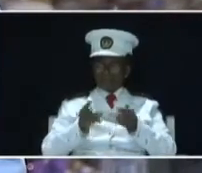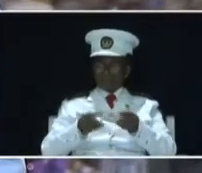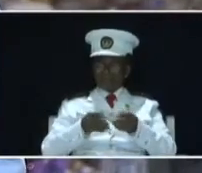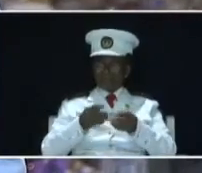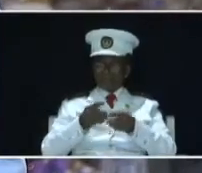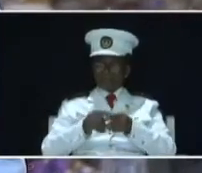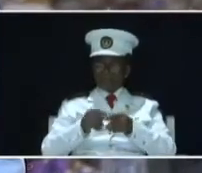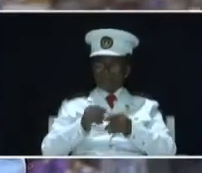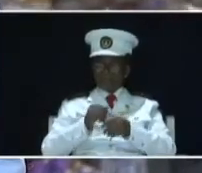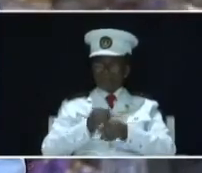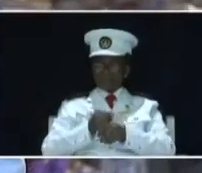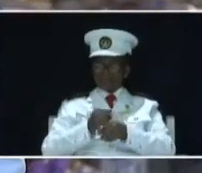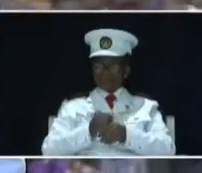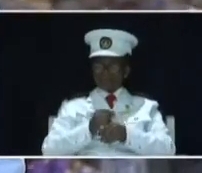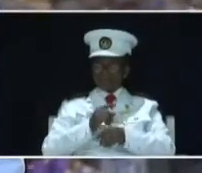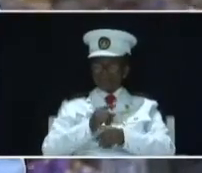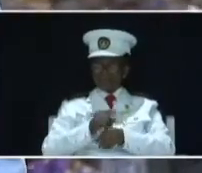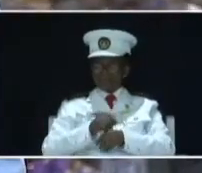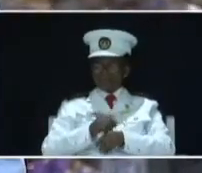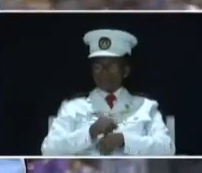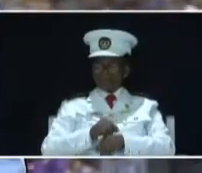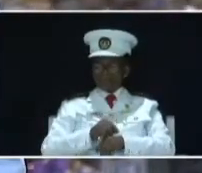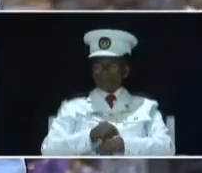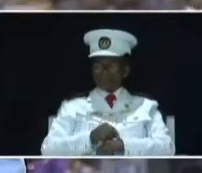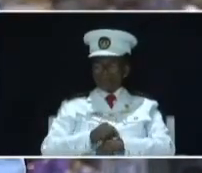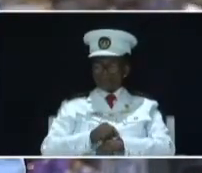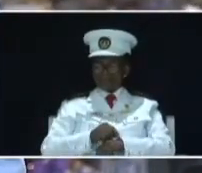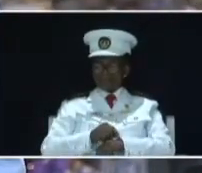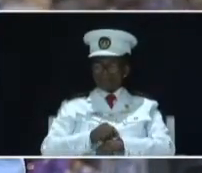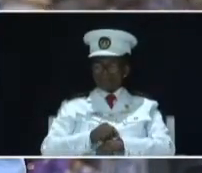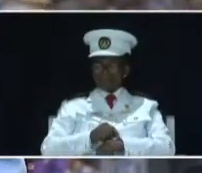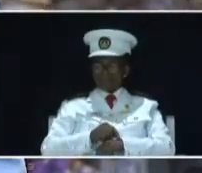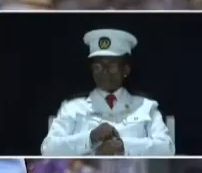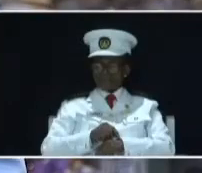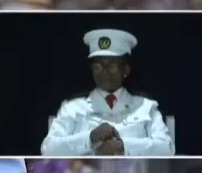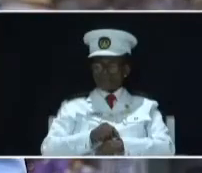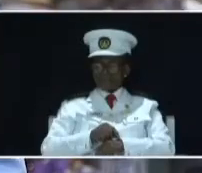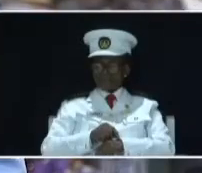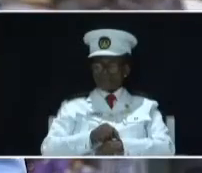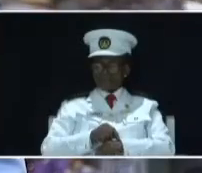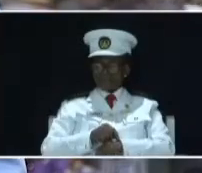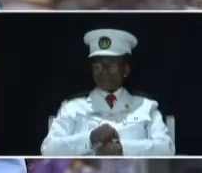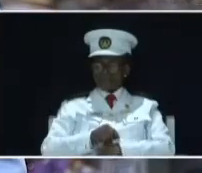make sure that you are 100% born again,